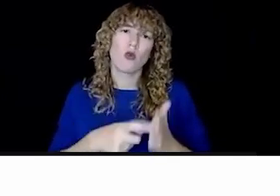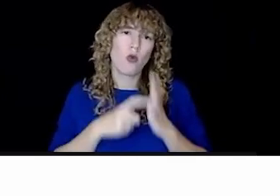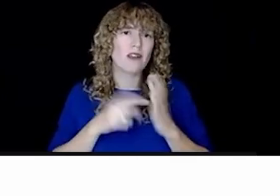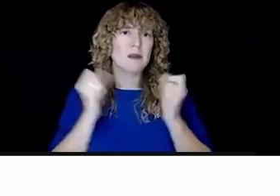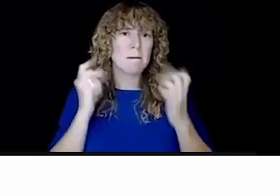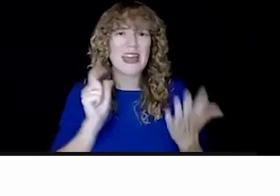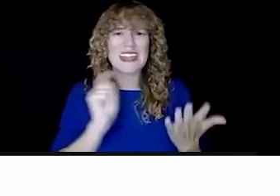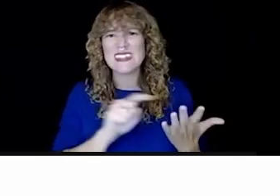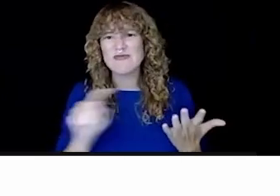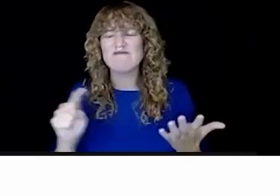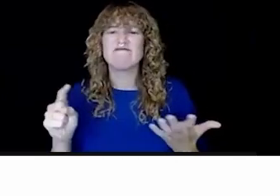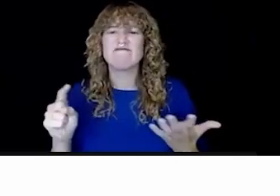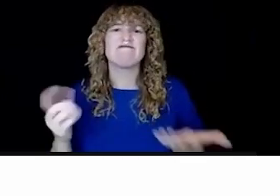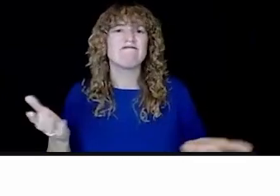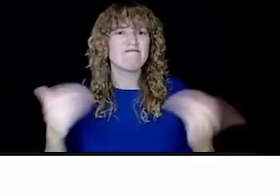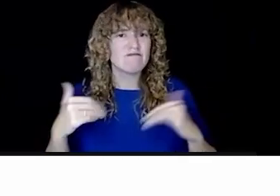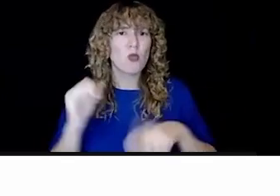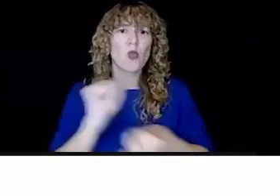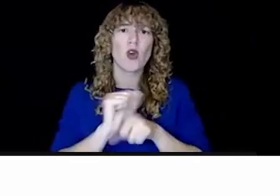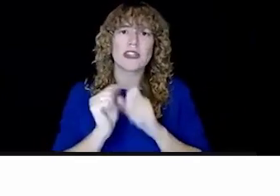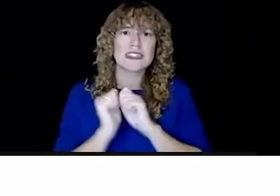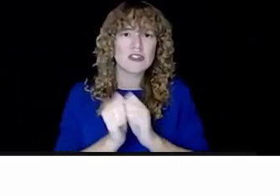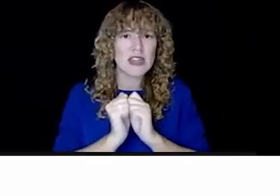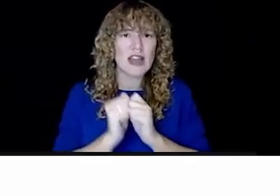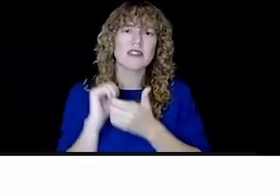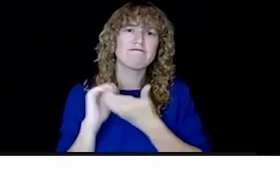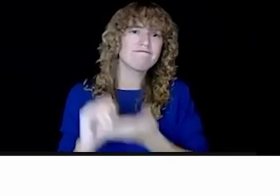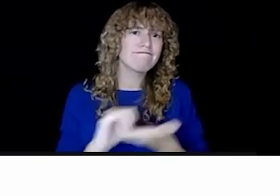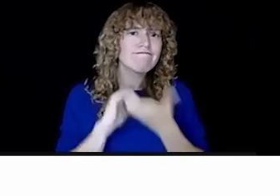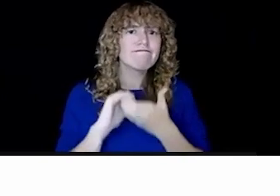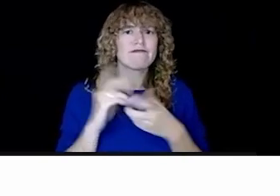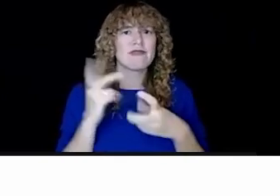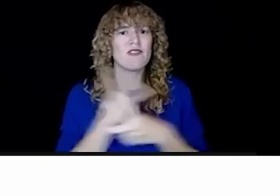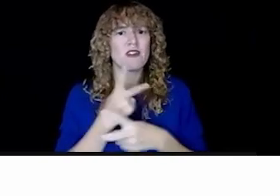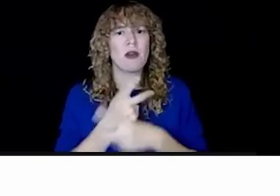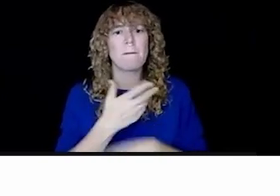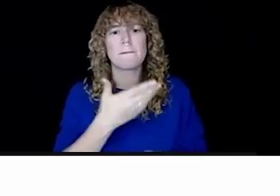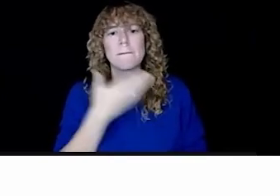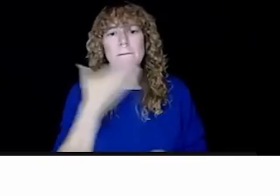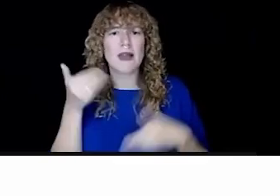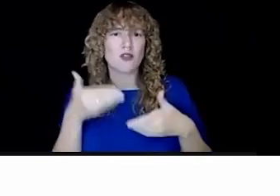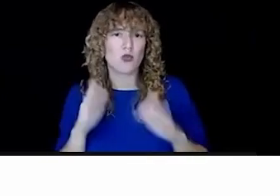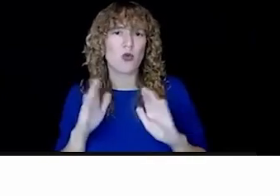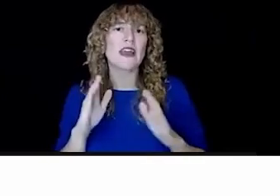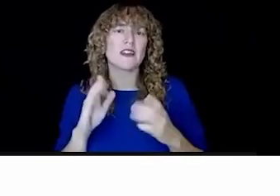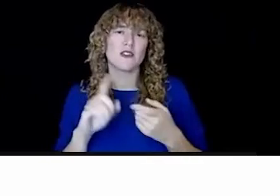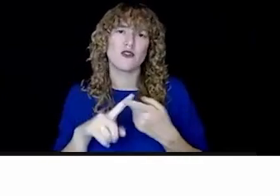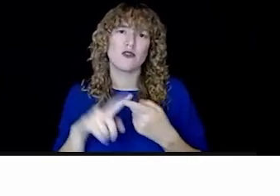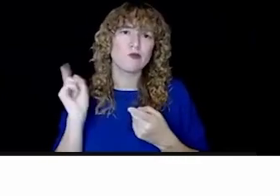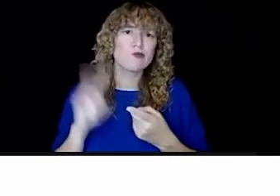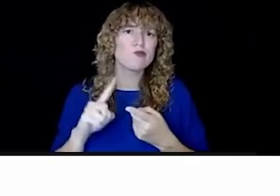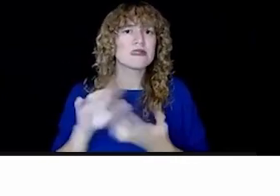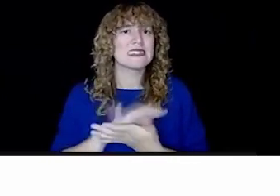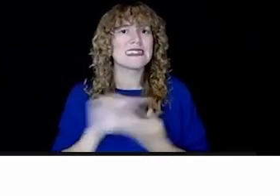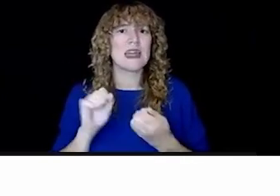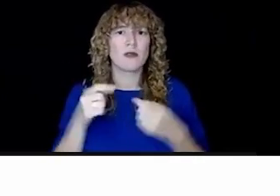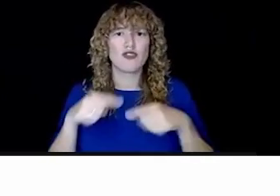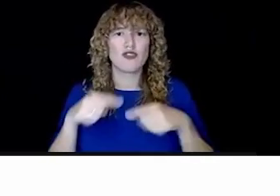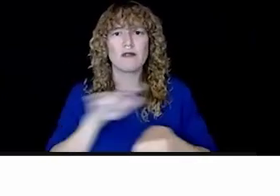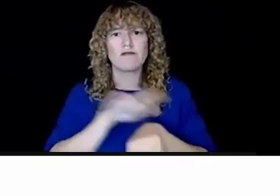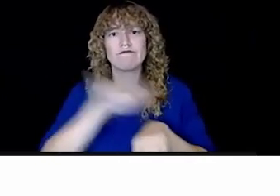coming together to figure out the best way to prevent mobility device damage during air travel in the